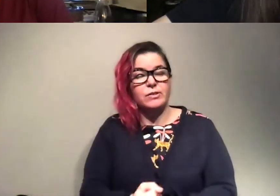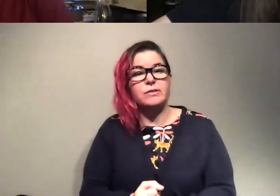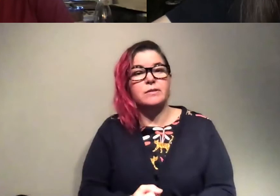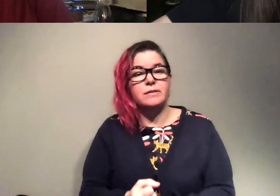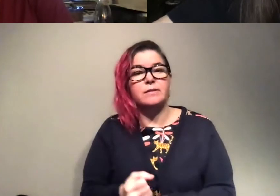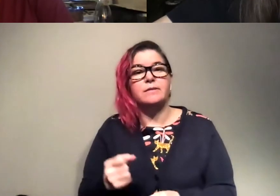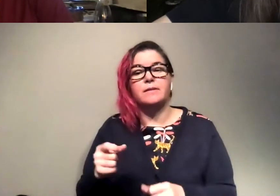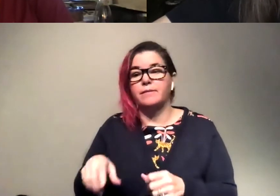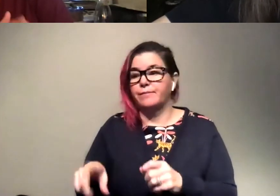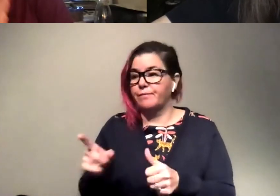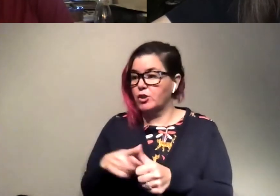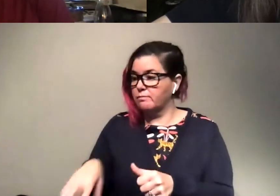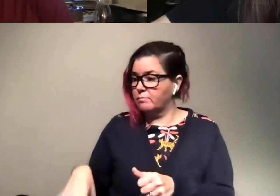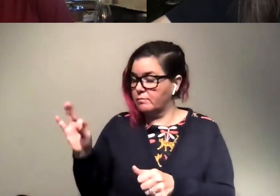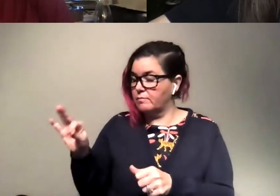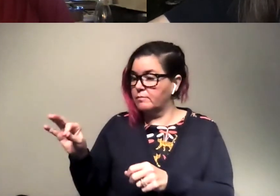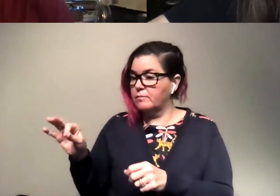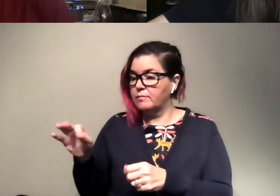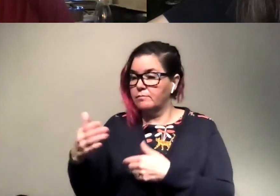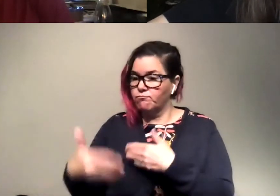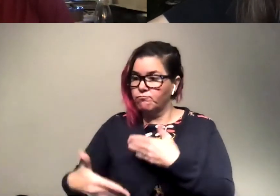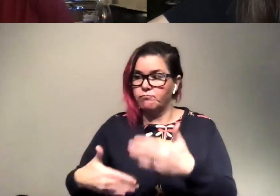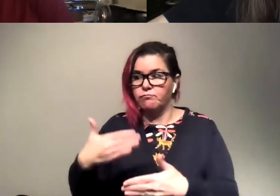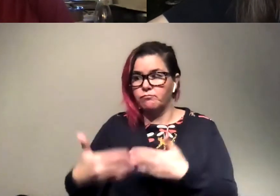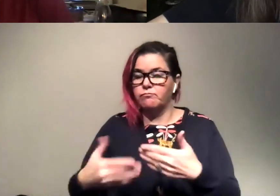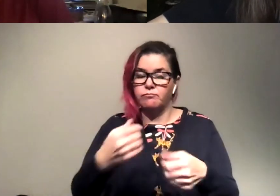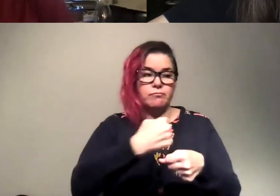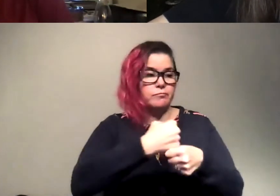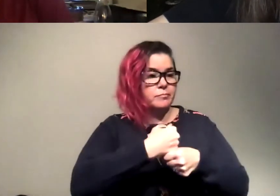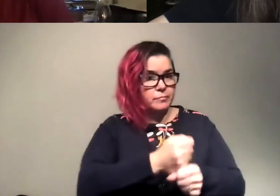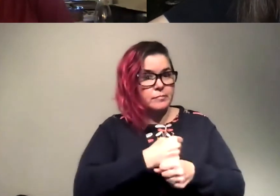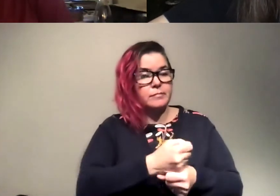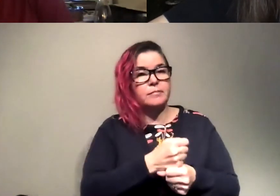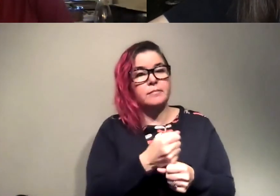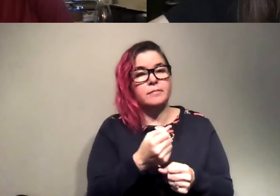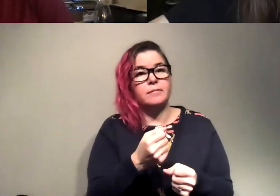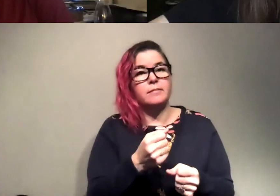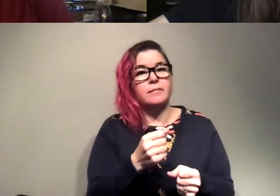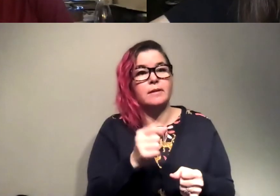initial discovery into where it's being produced in where you can